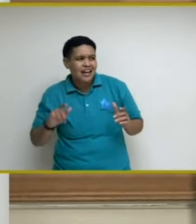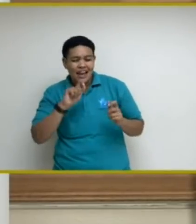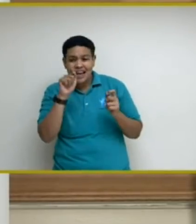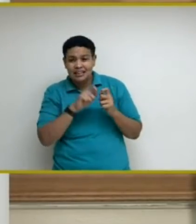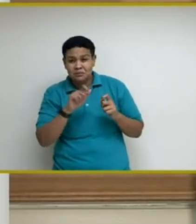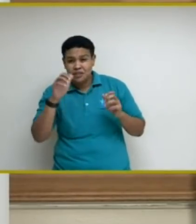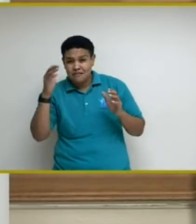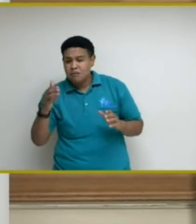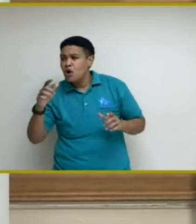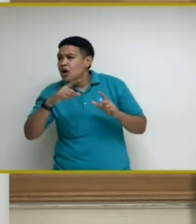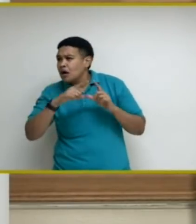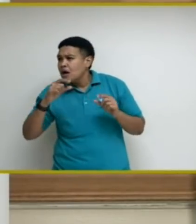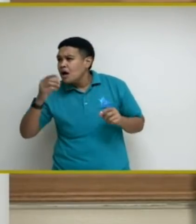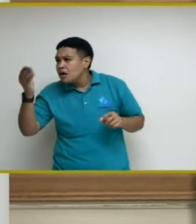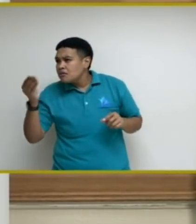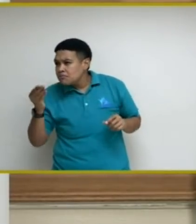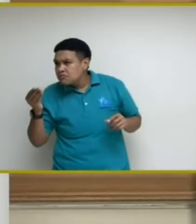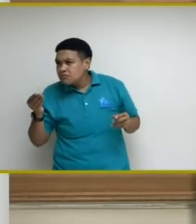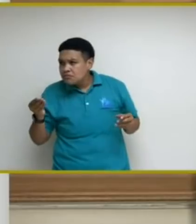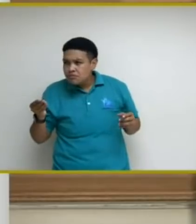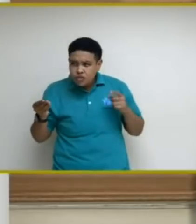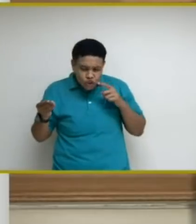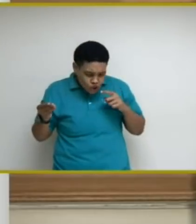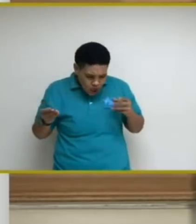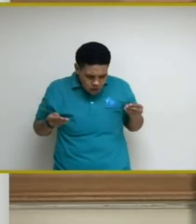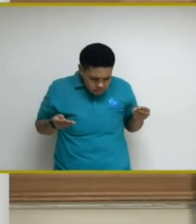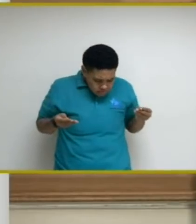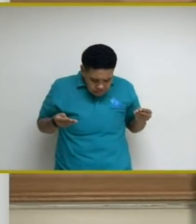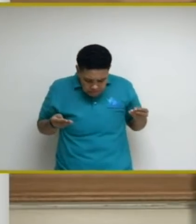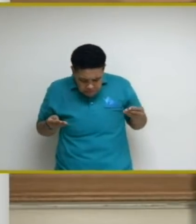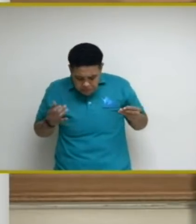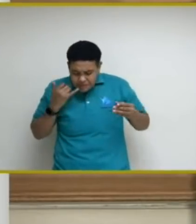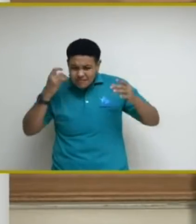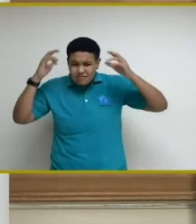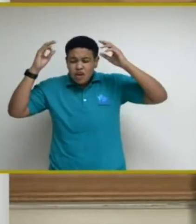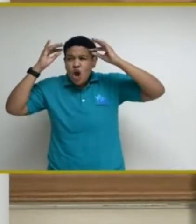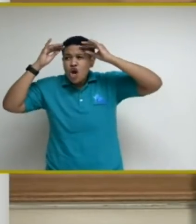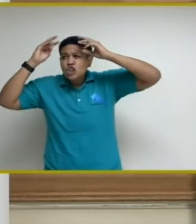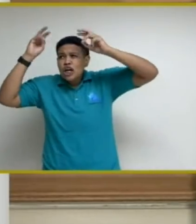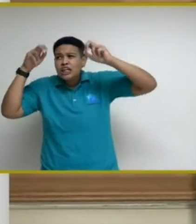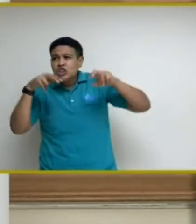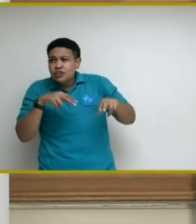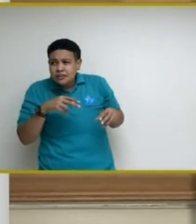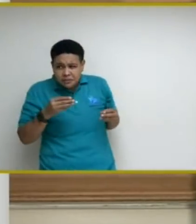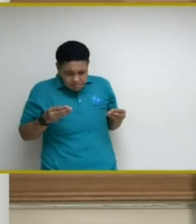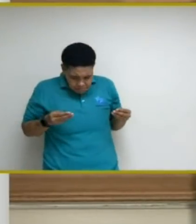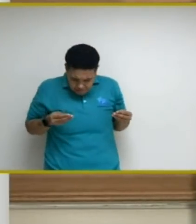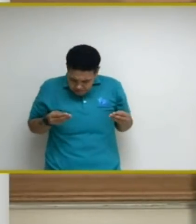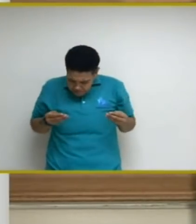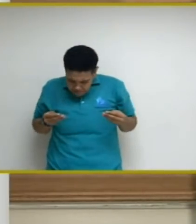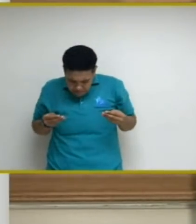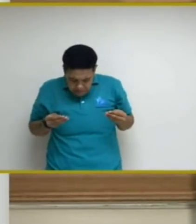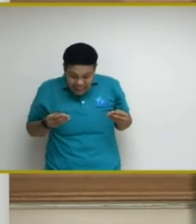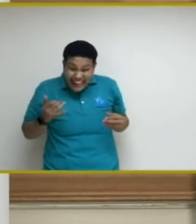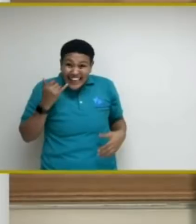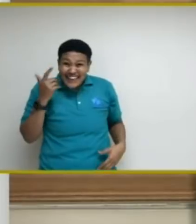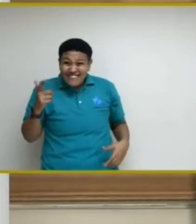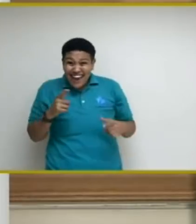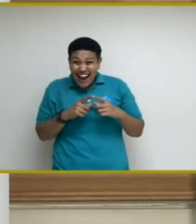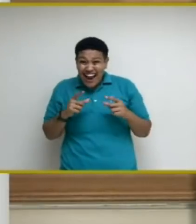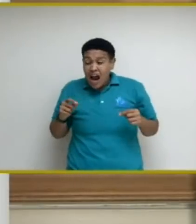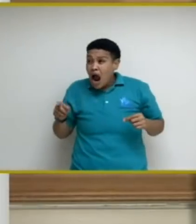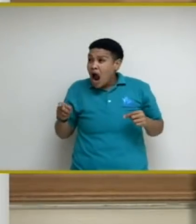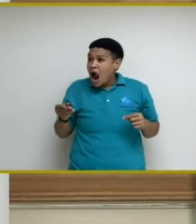particular individual who has a concern or has had an issue of that kind. And if the card in